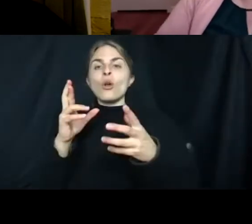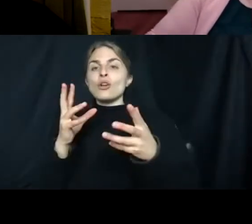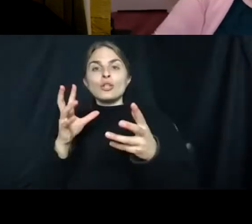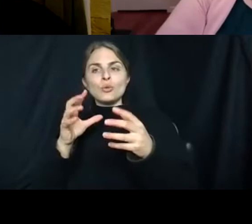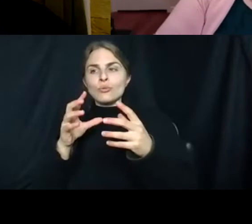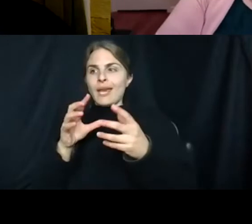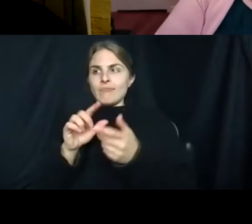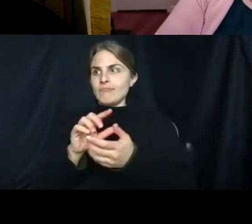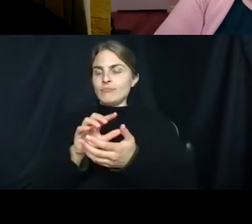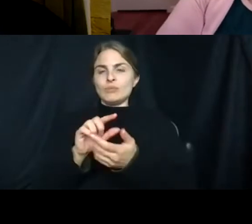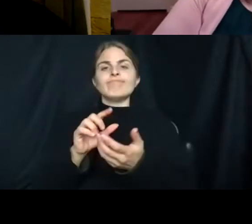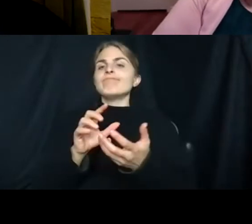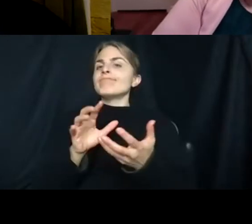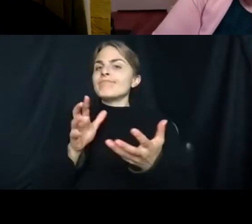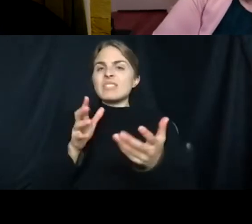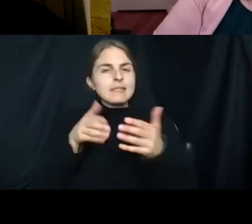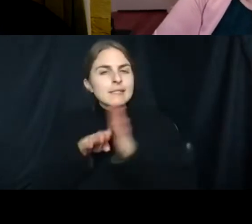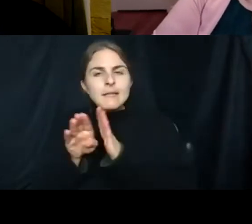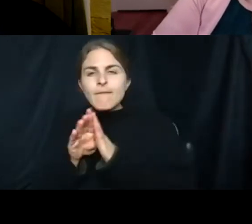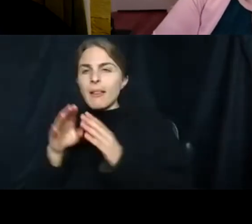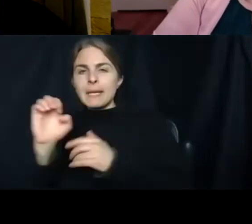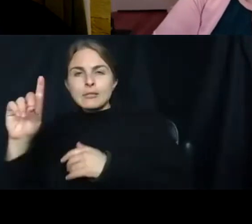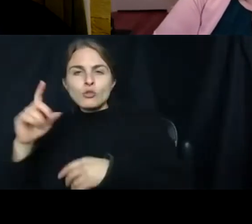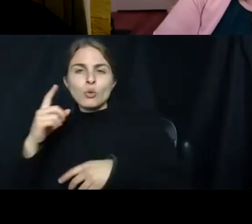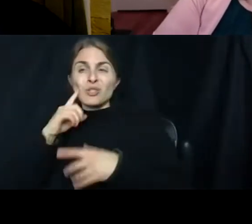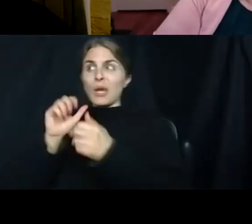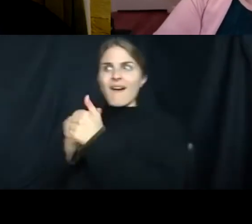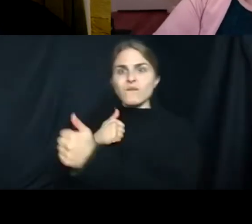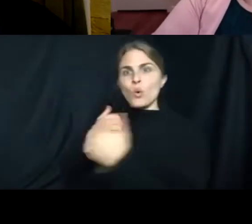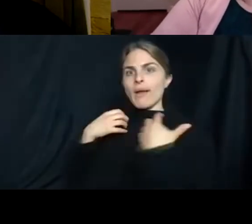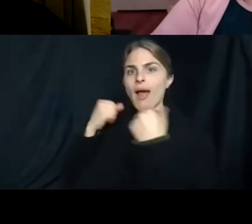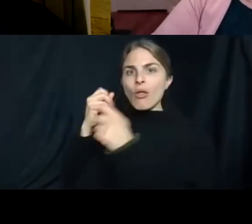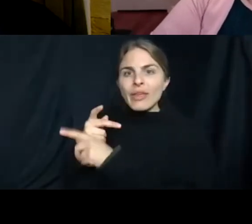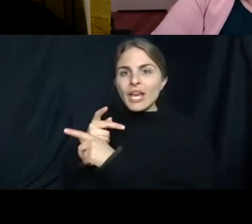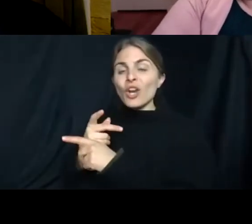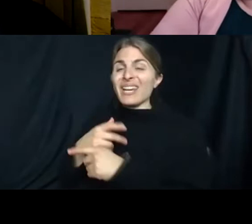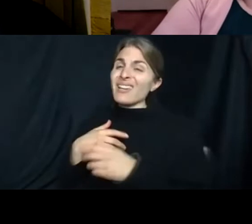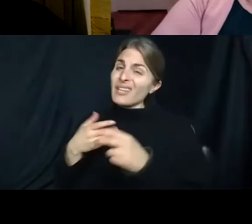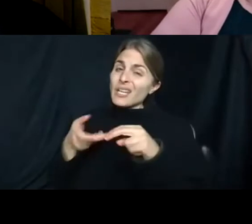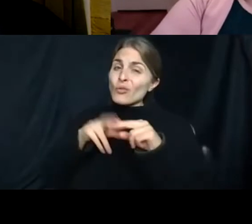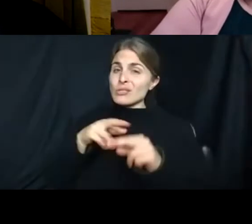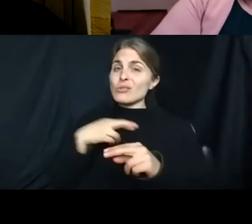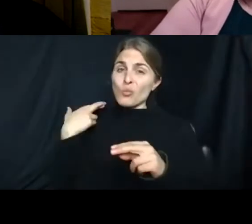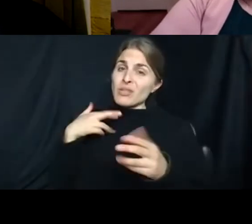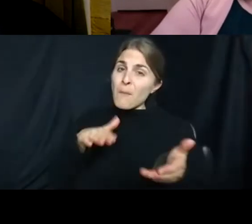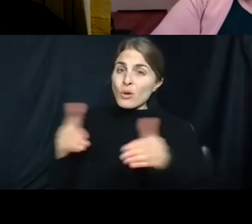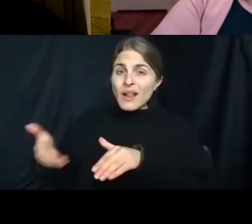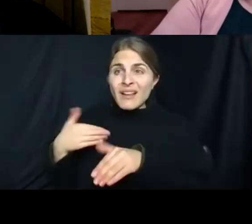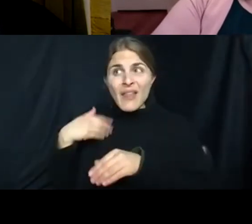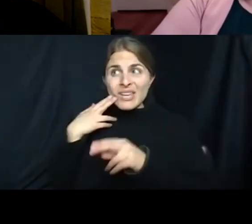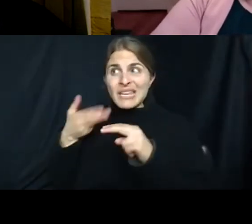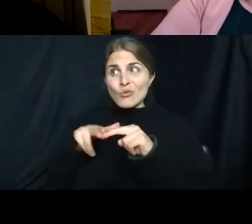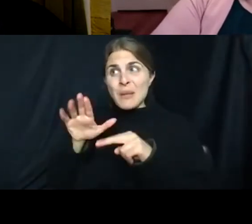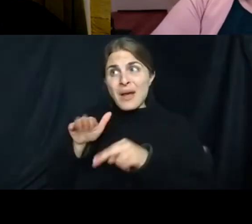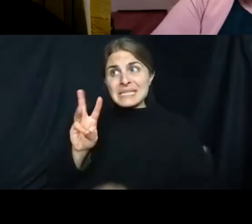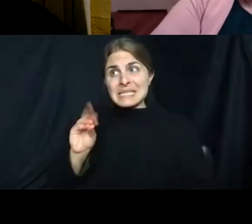not. Avoiding healthcare, it actually increases the risk of mortality by, I believe it's 60%. So